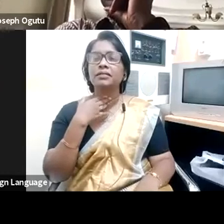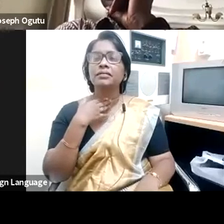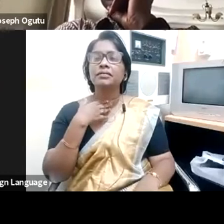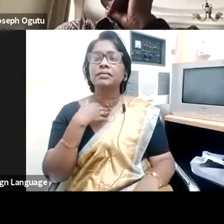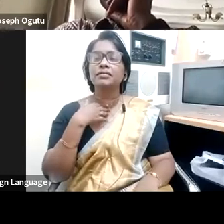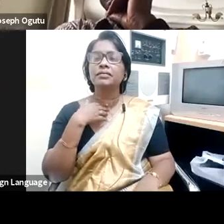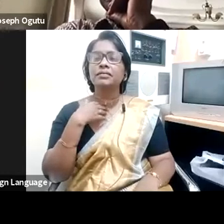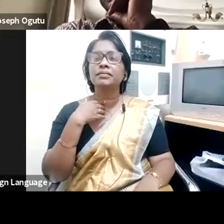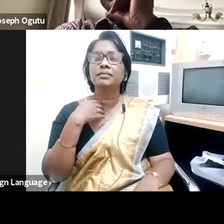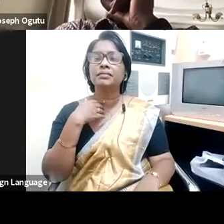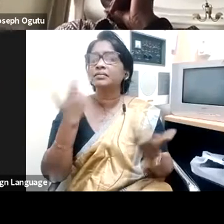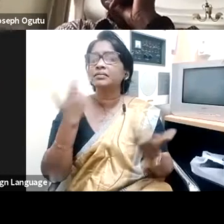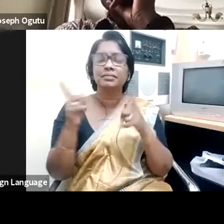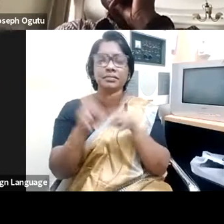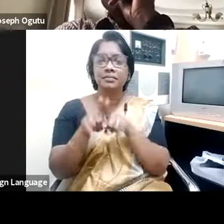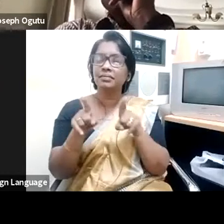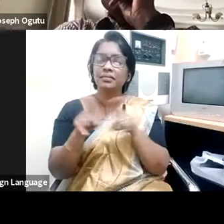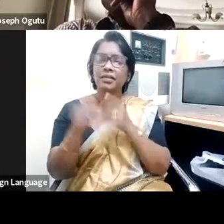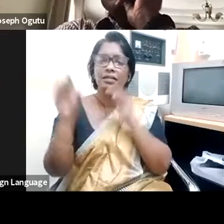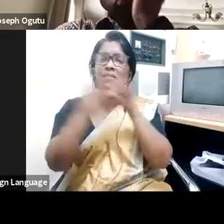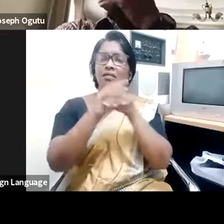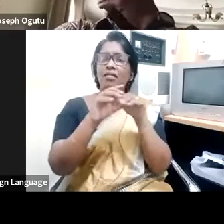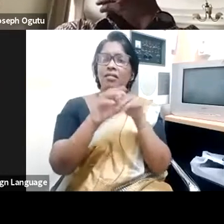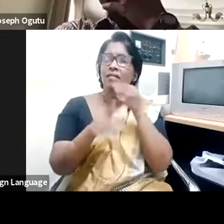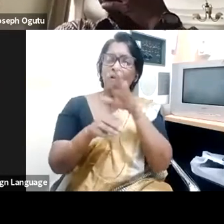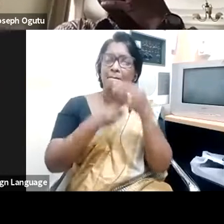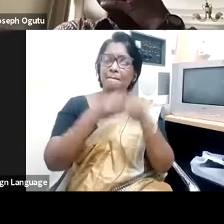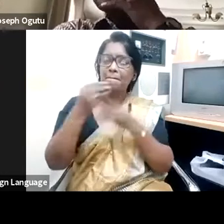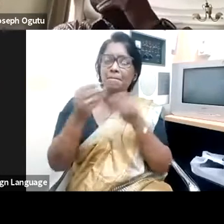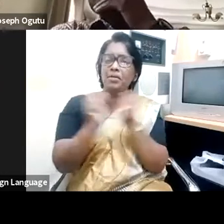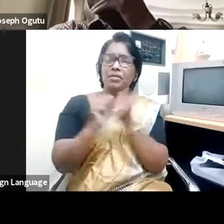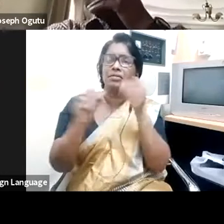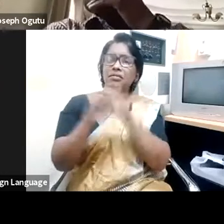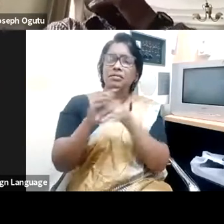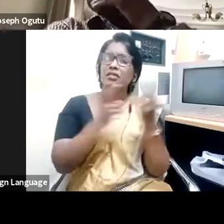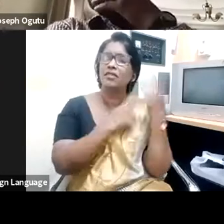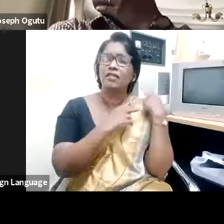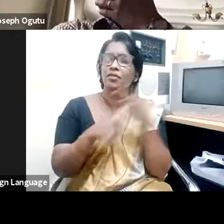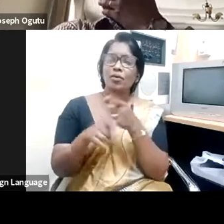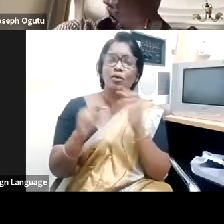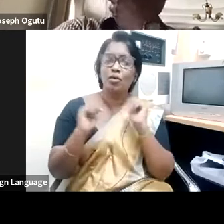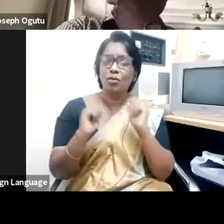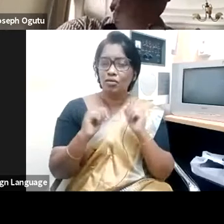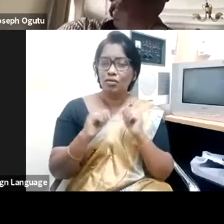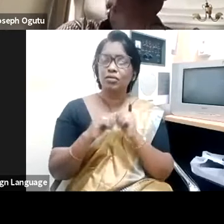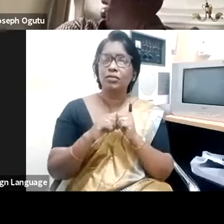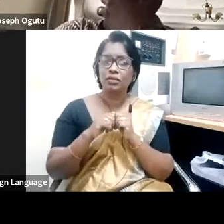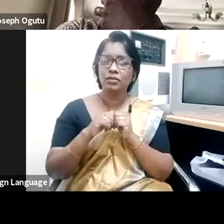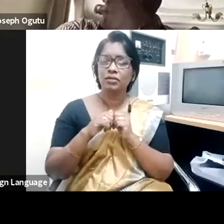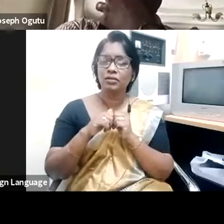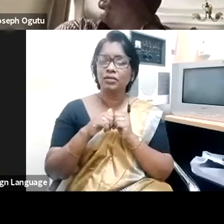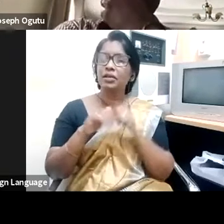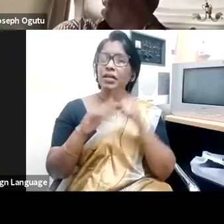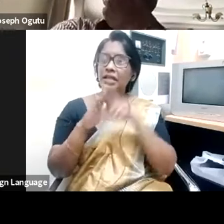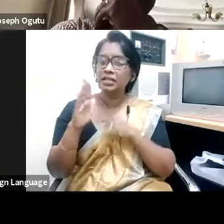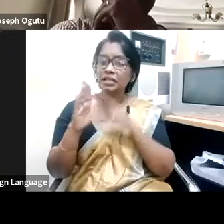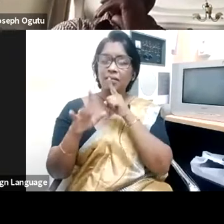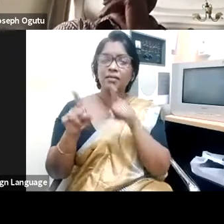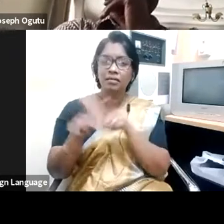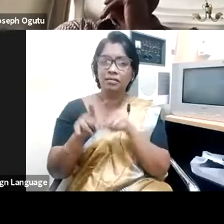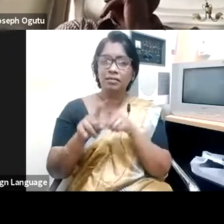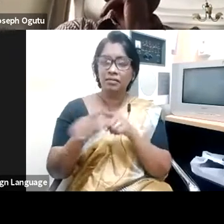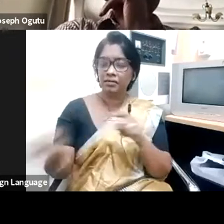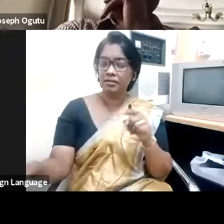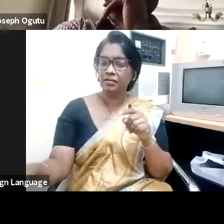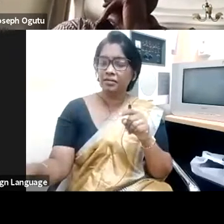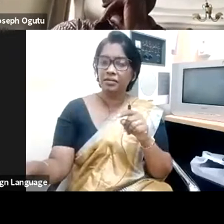high levels of sustainability? And Janani spoke at the early saying, you know, planet-wide scale achievement. Pilar, Yes, over to you. thank you. Thank you.